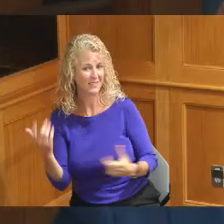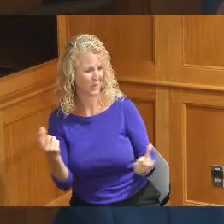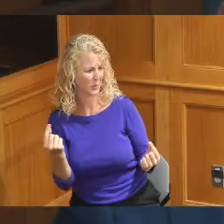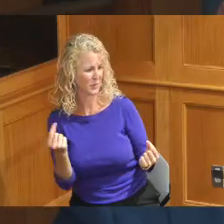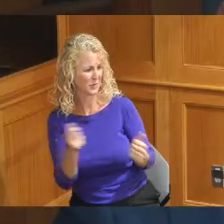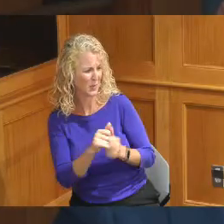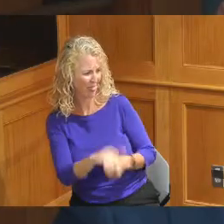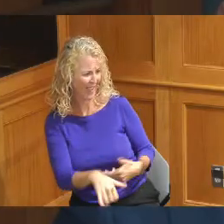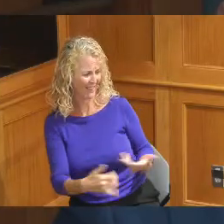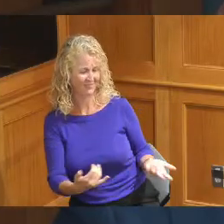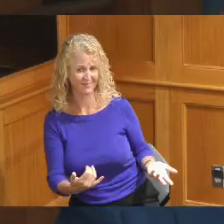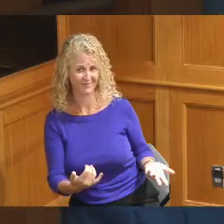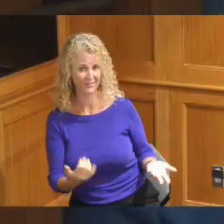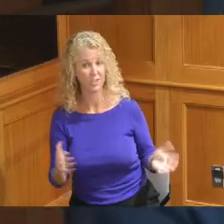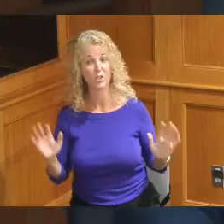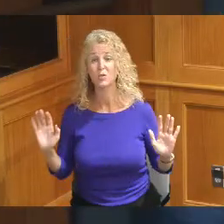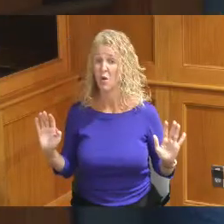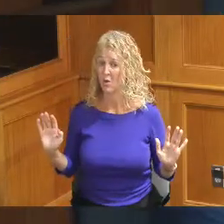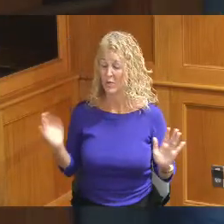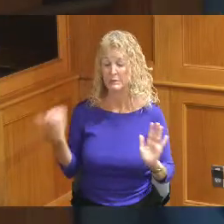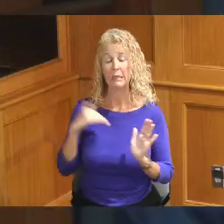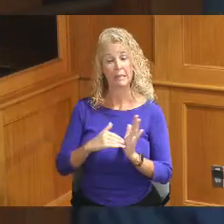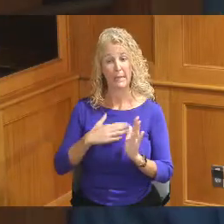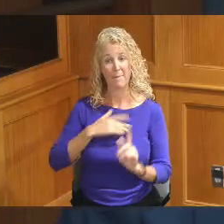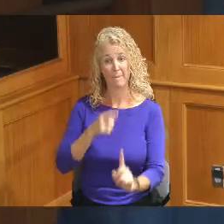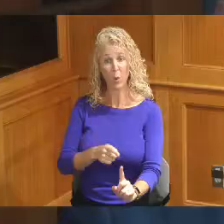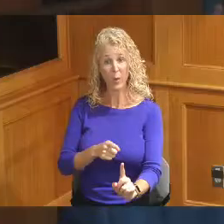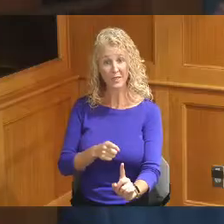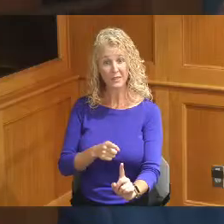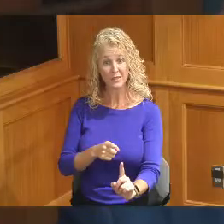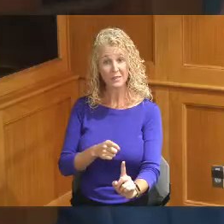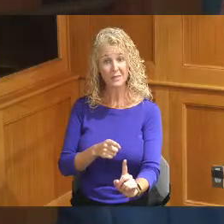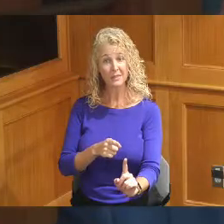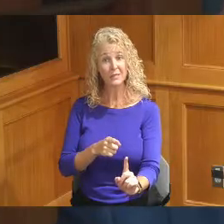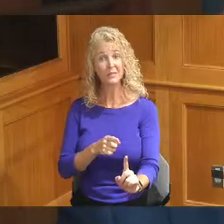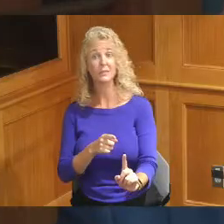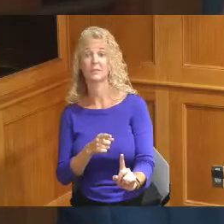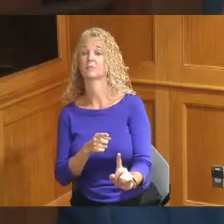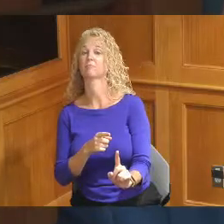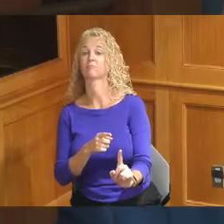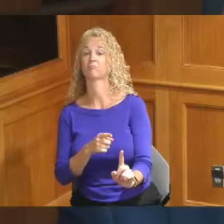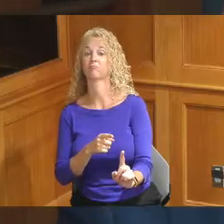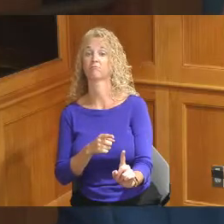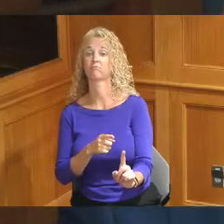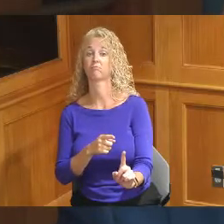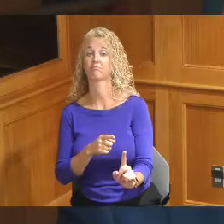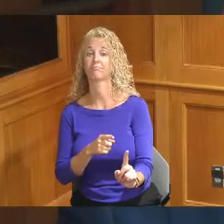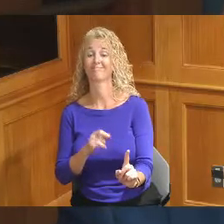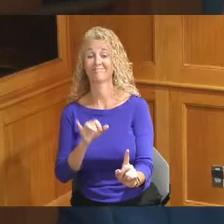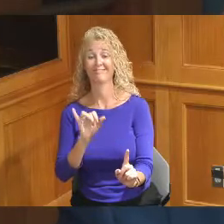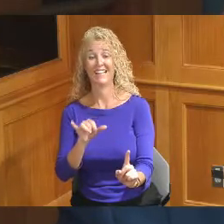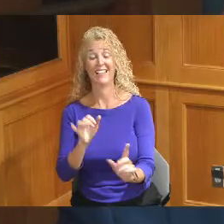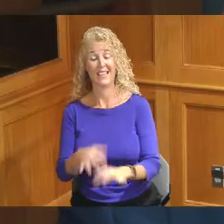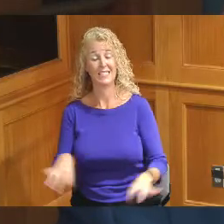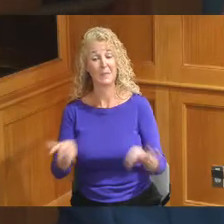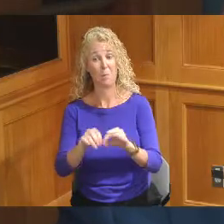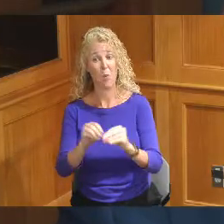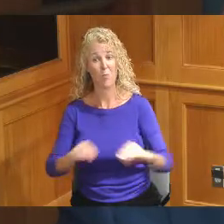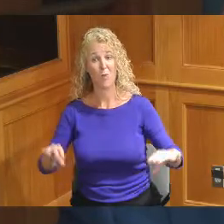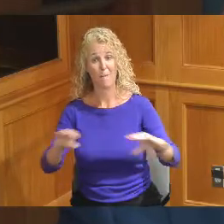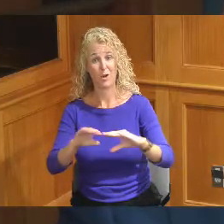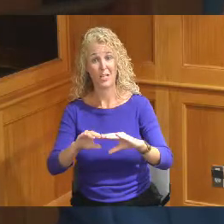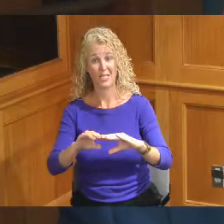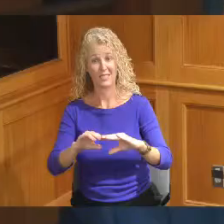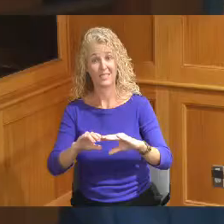green. So I just want to be cognizant because that is a valuable piece of land at some point.